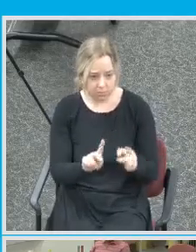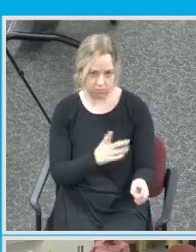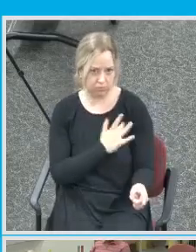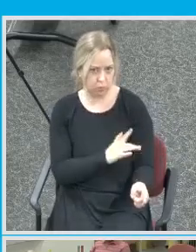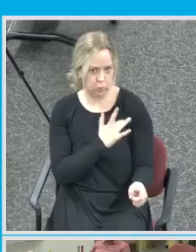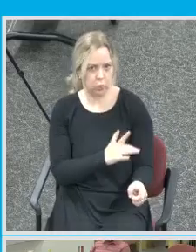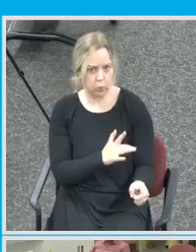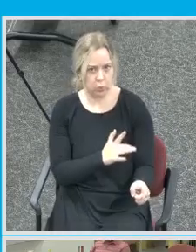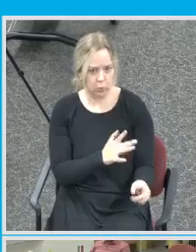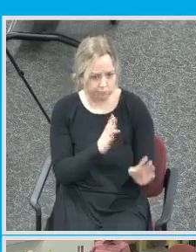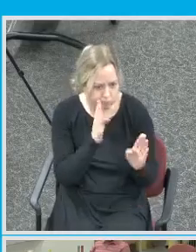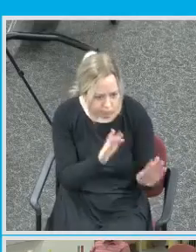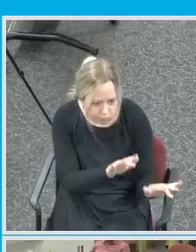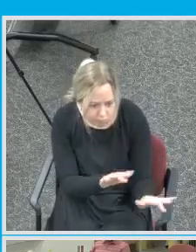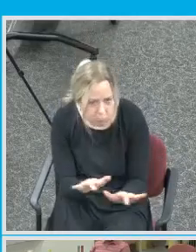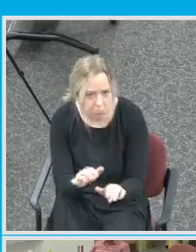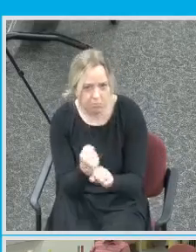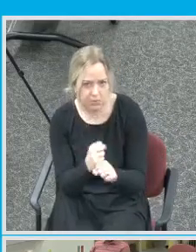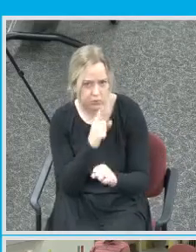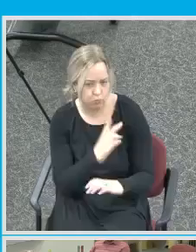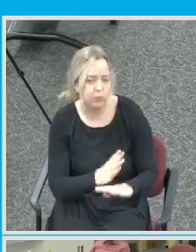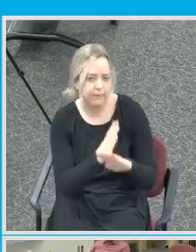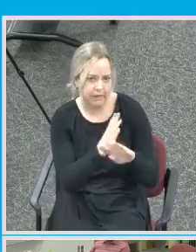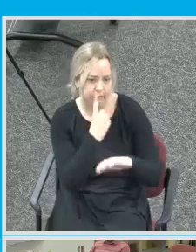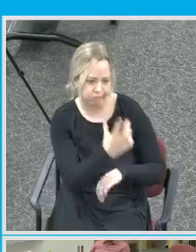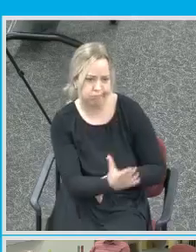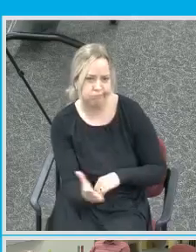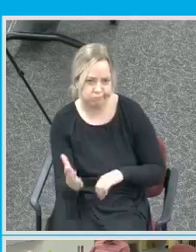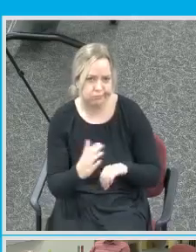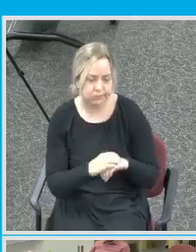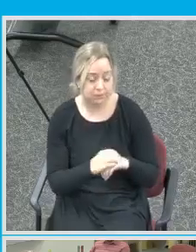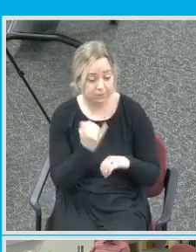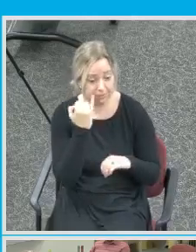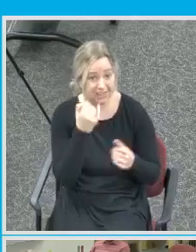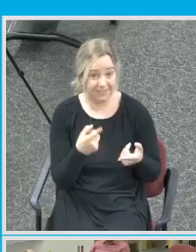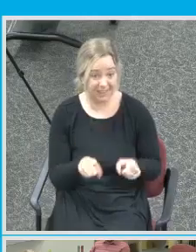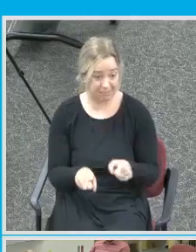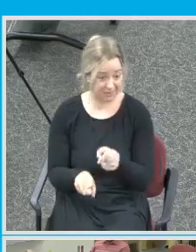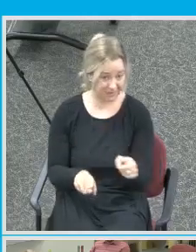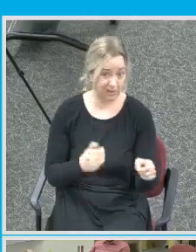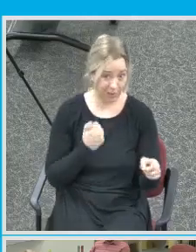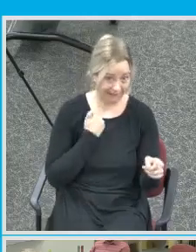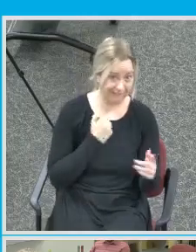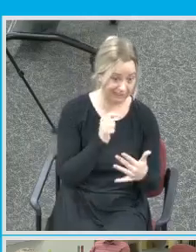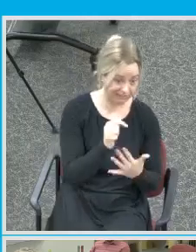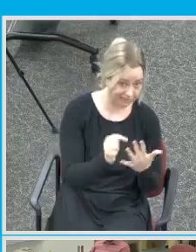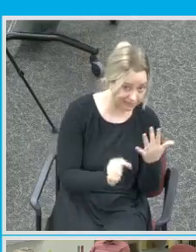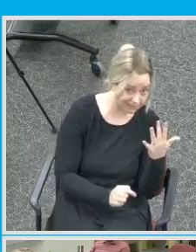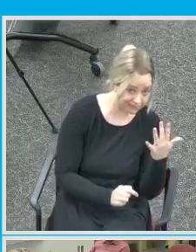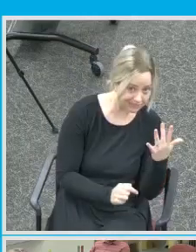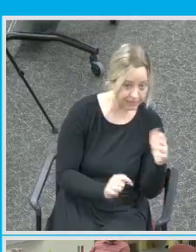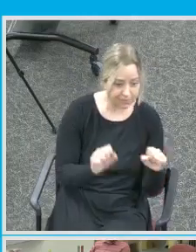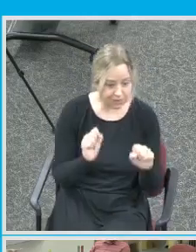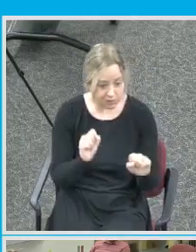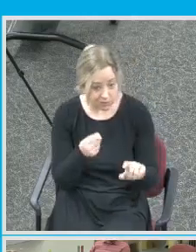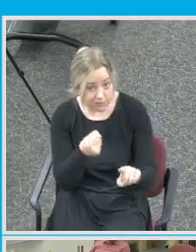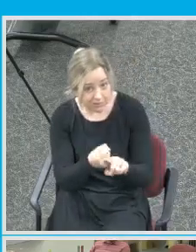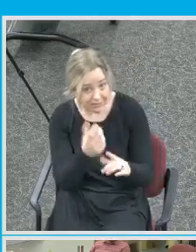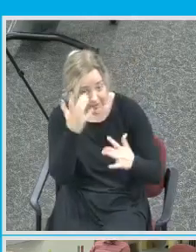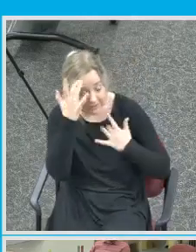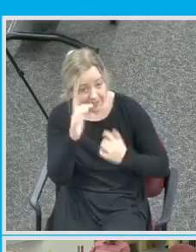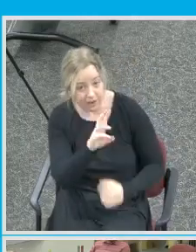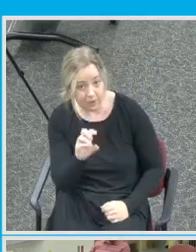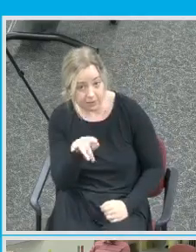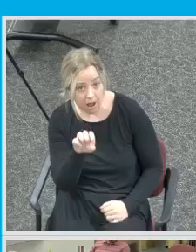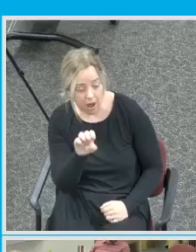especially attentive to for prevention, because if you have those risk conditions and then you get infected with West Nile virus, you may